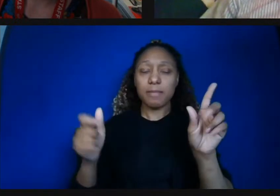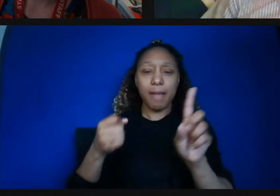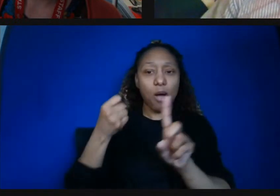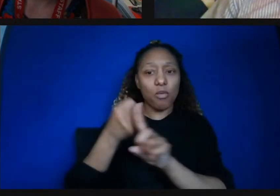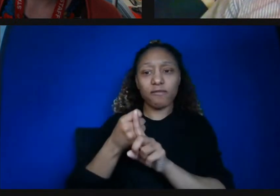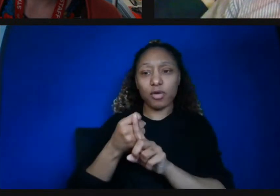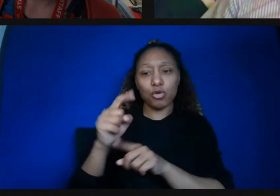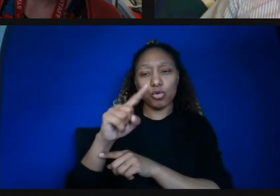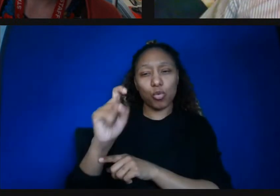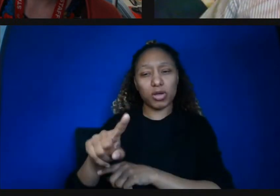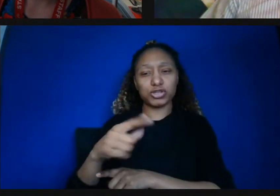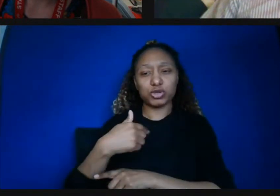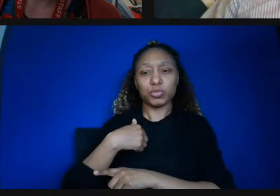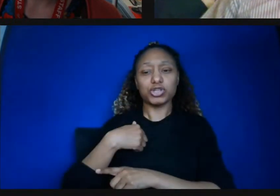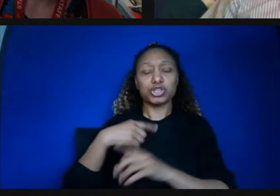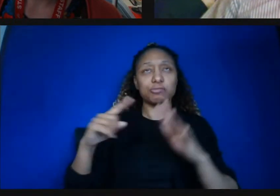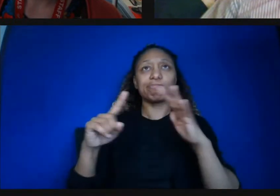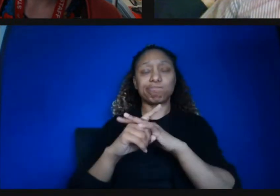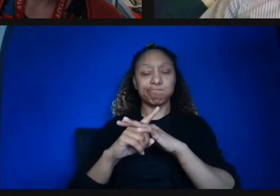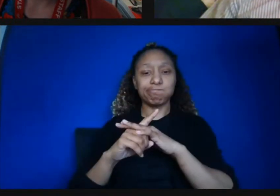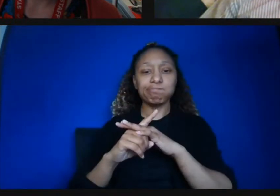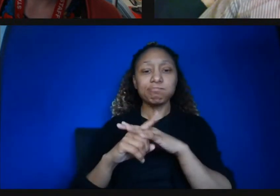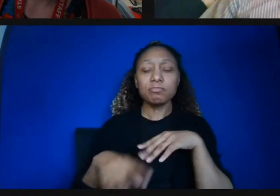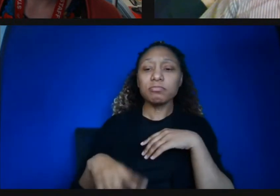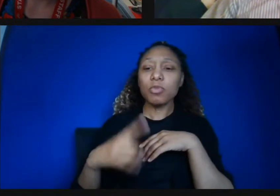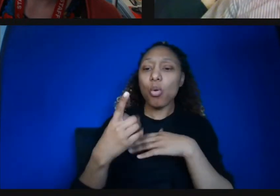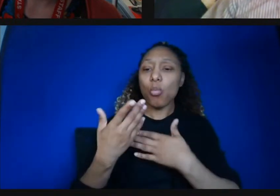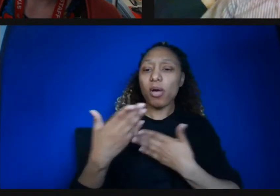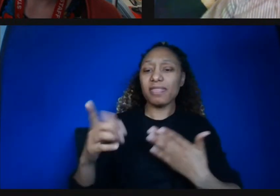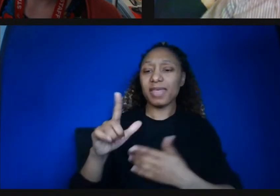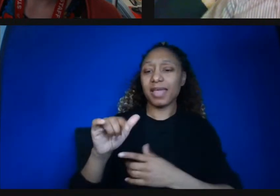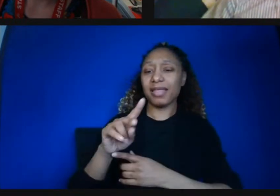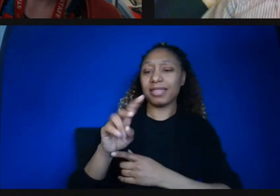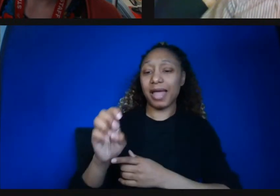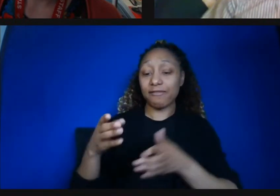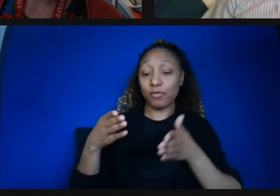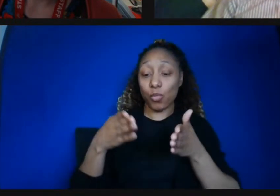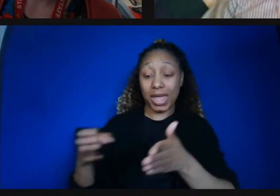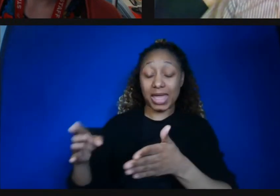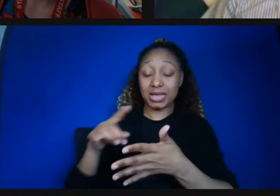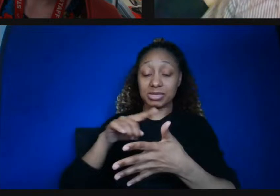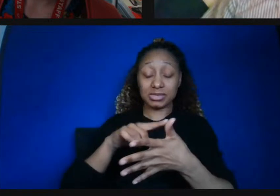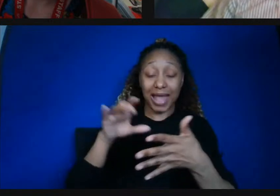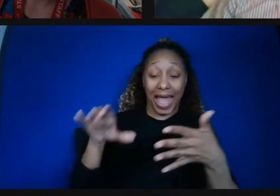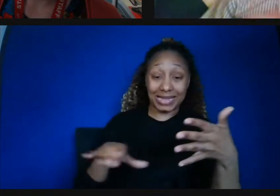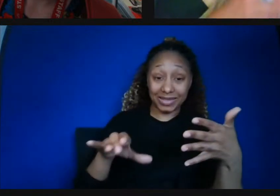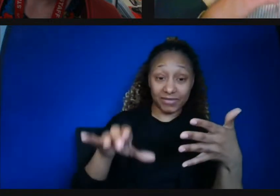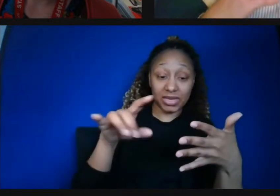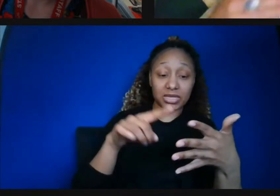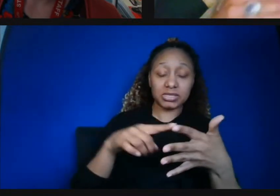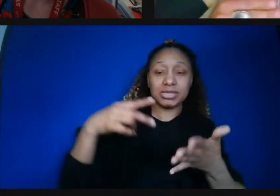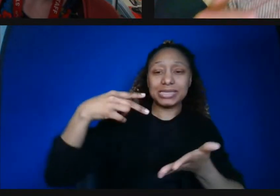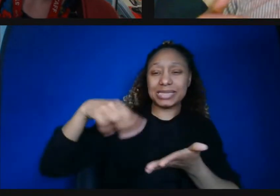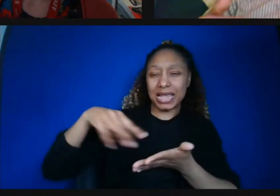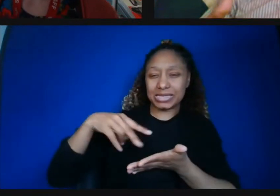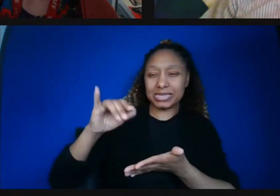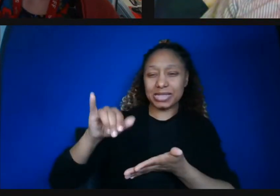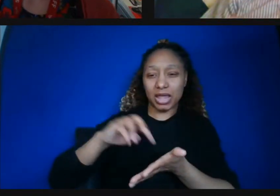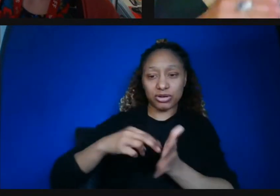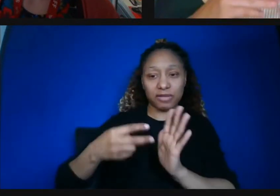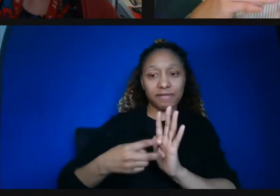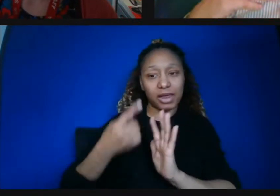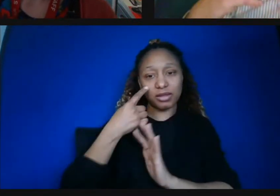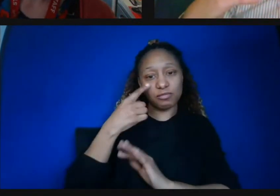we kind of came up to. So it's one of those things that lifeways are activities, dances, that are defining for that